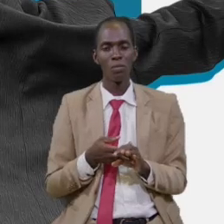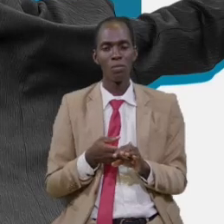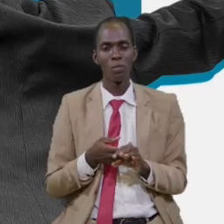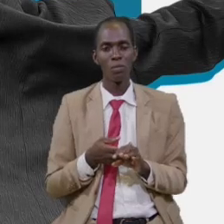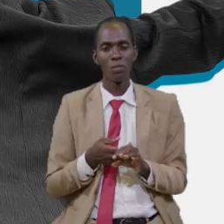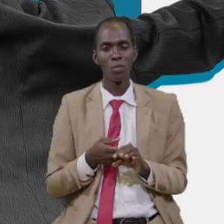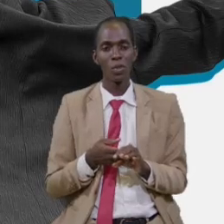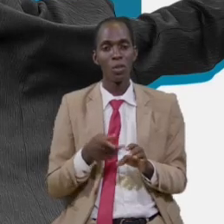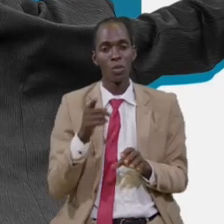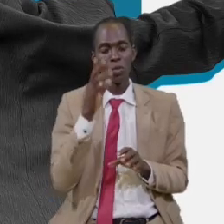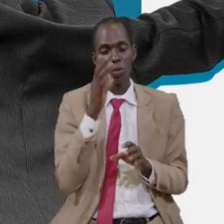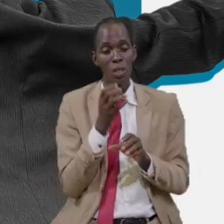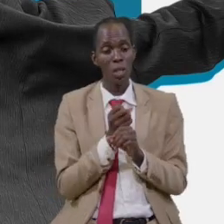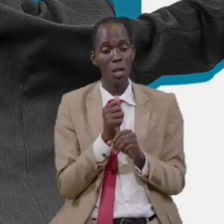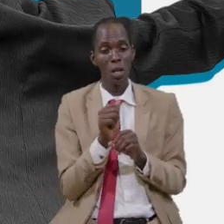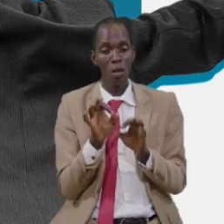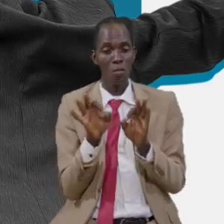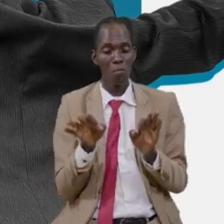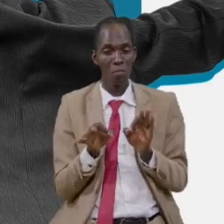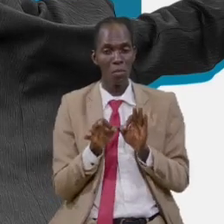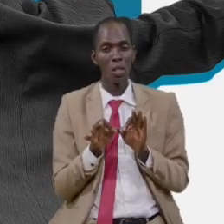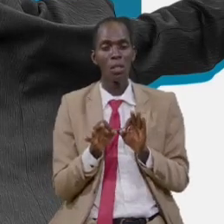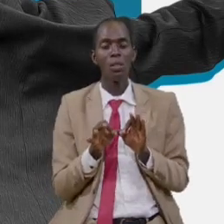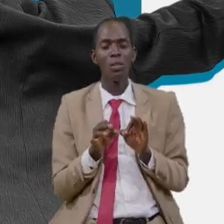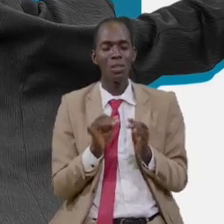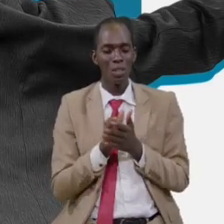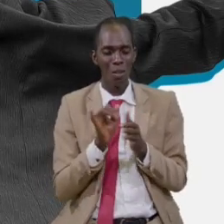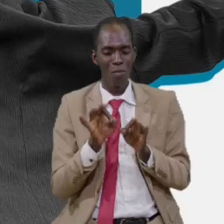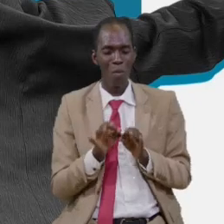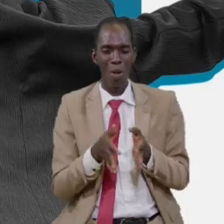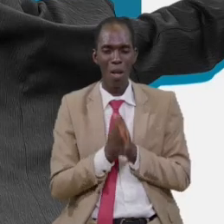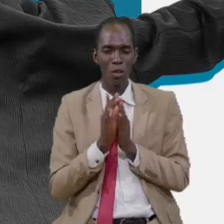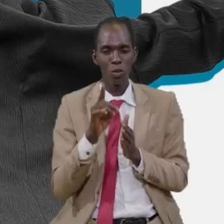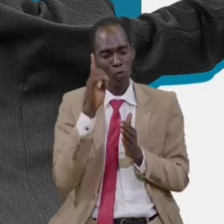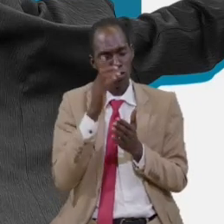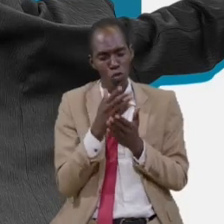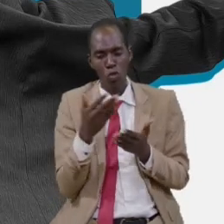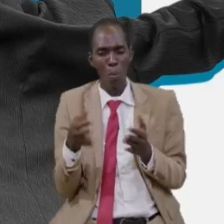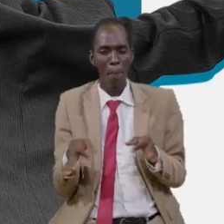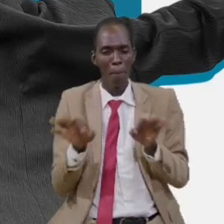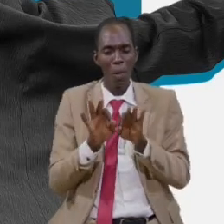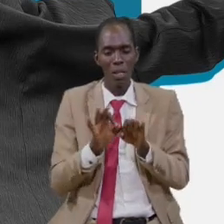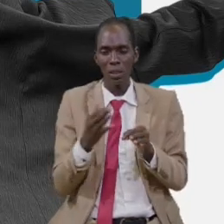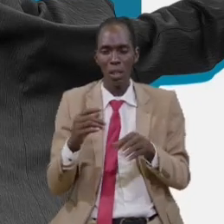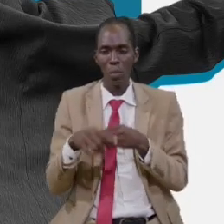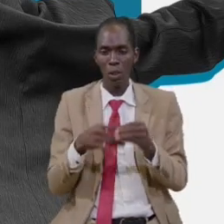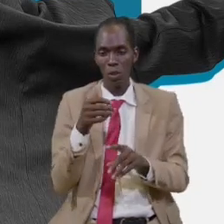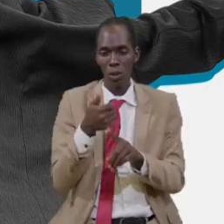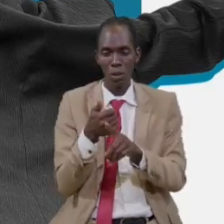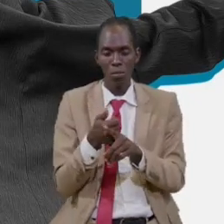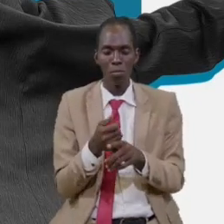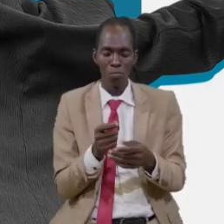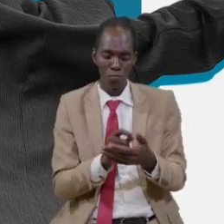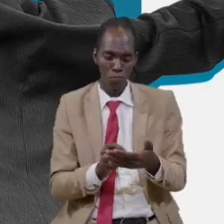give them necessary information about you. I know you want to continue. I know you want